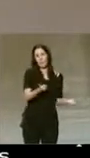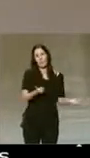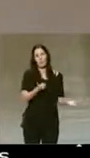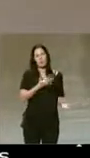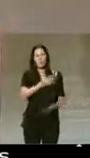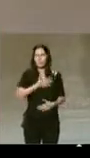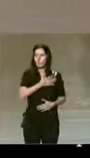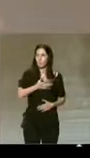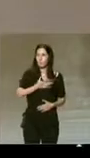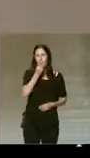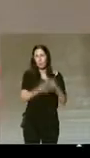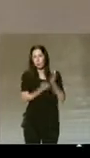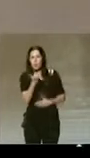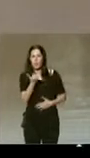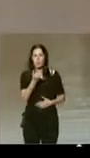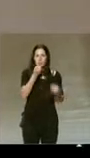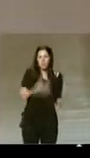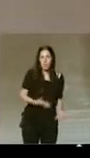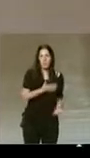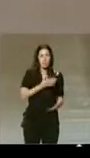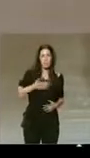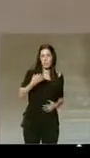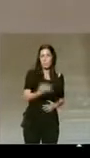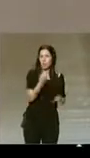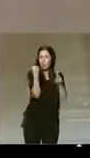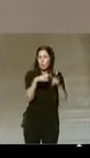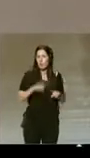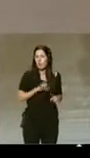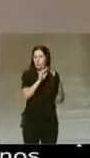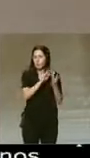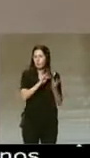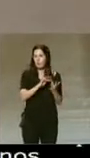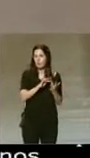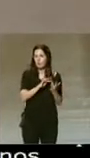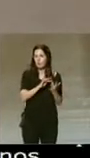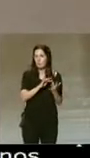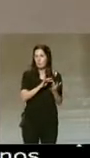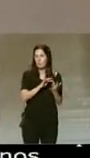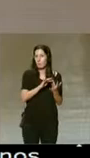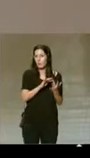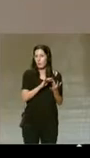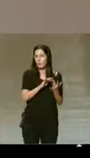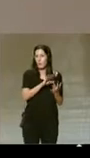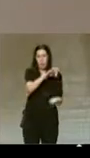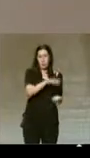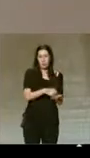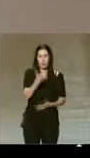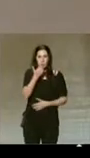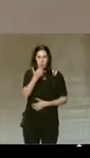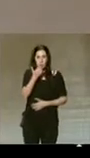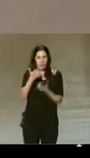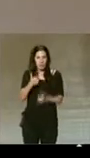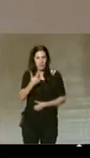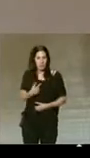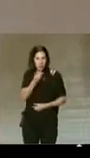branch. Just the welcome package saying hello, good morning, how are you doing? This takes